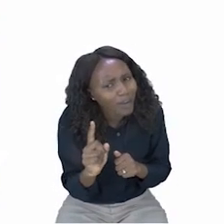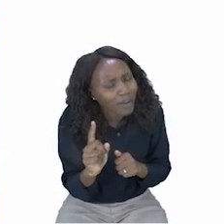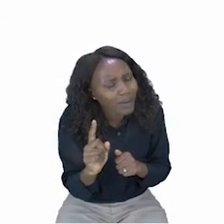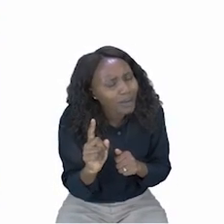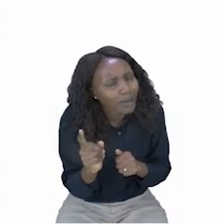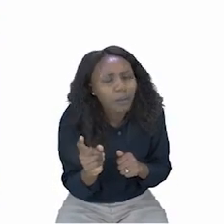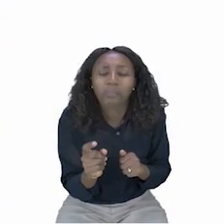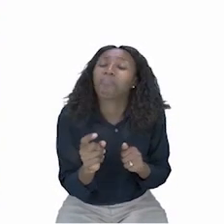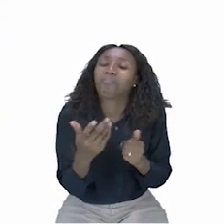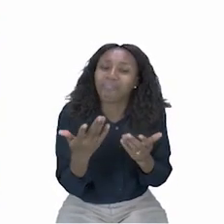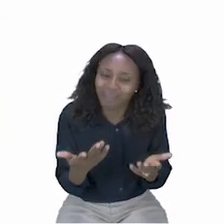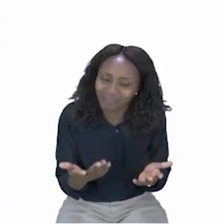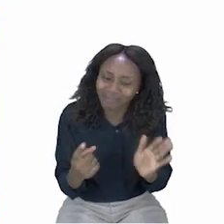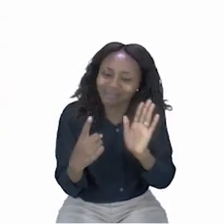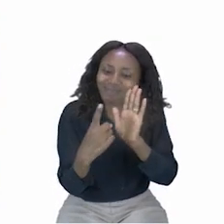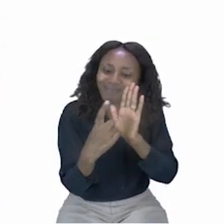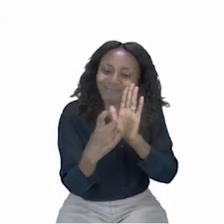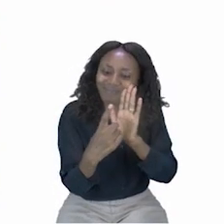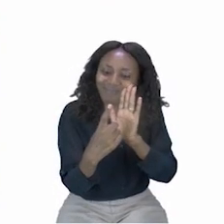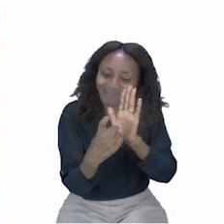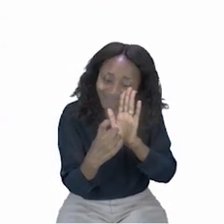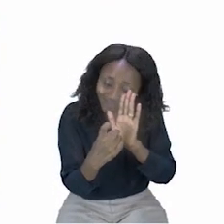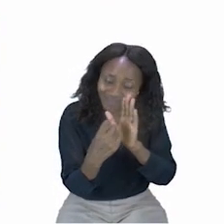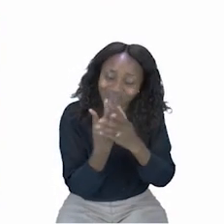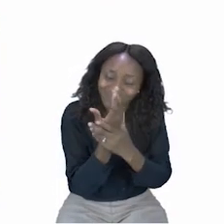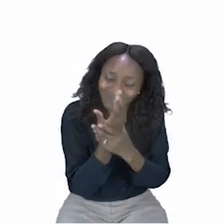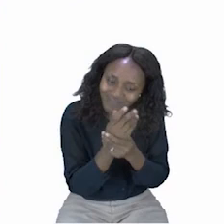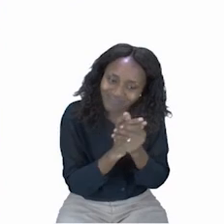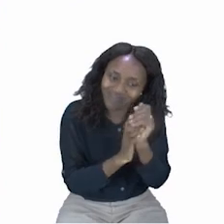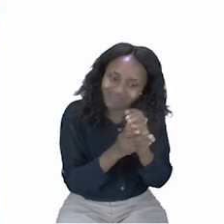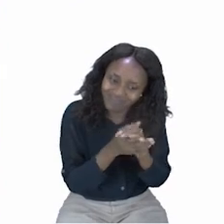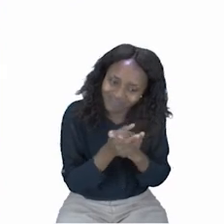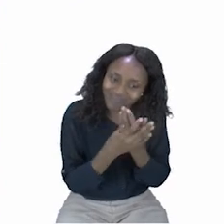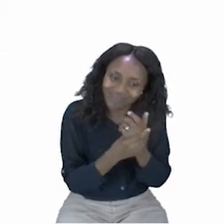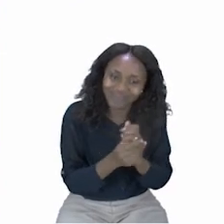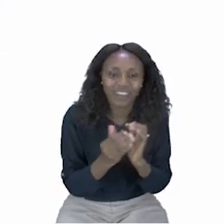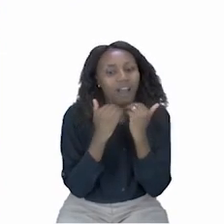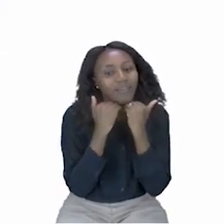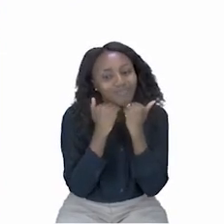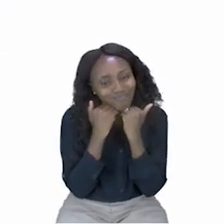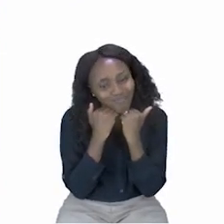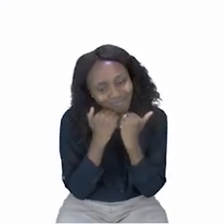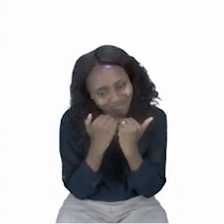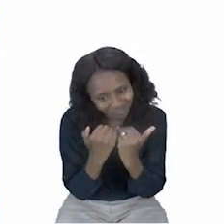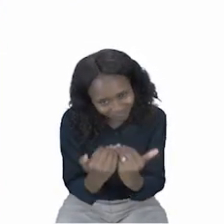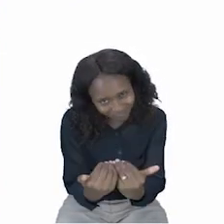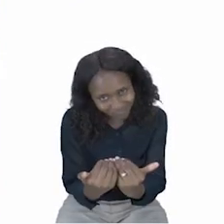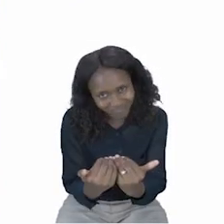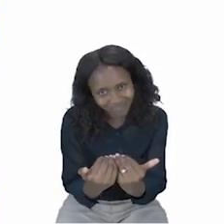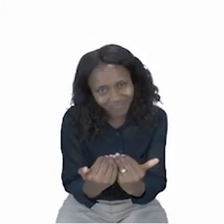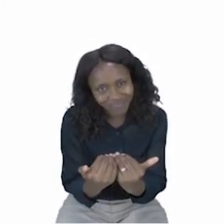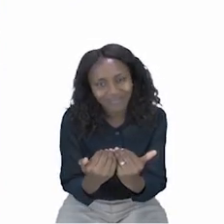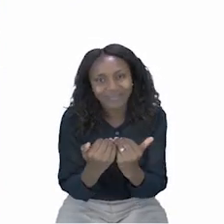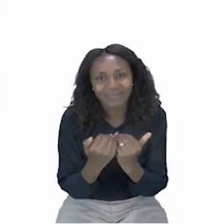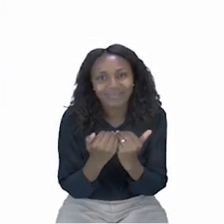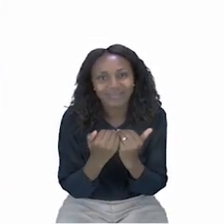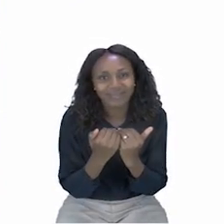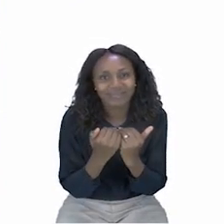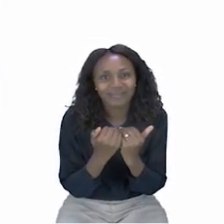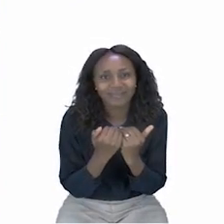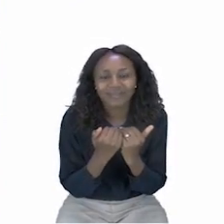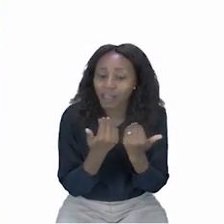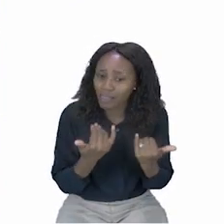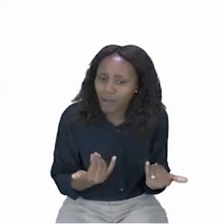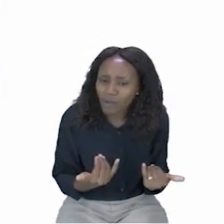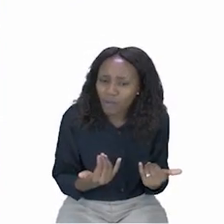sanitize at the beginning and the end of every lesson. Now, before we say